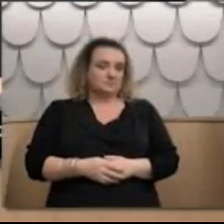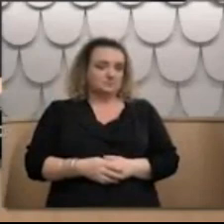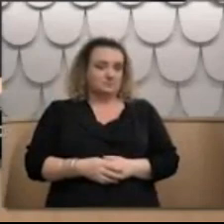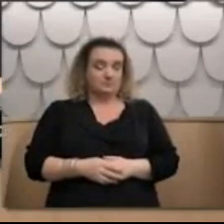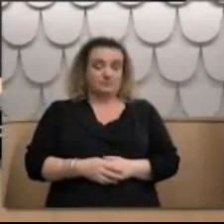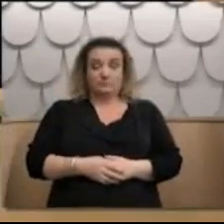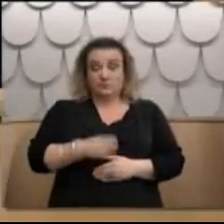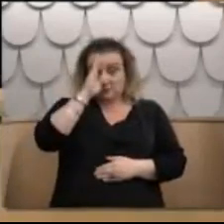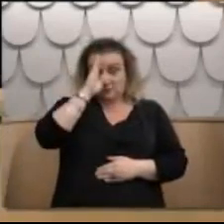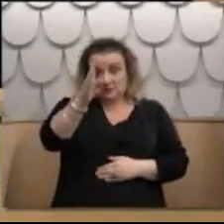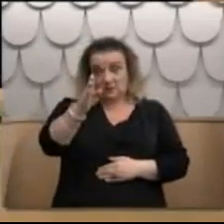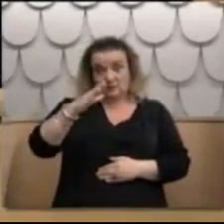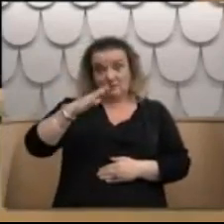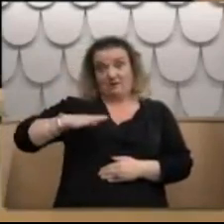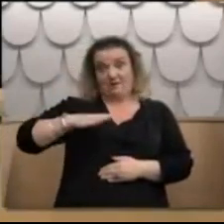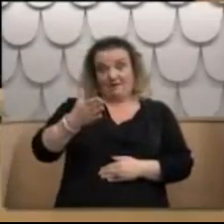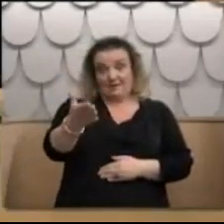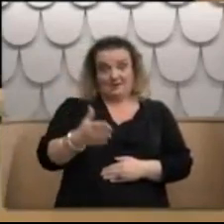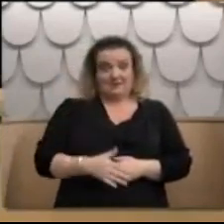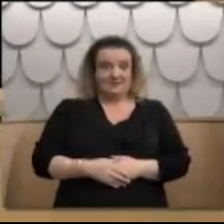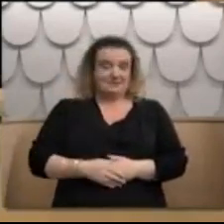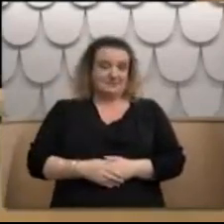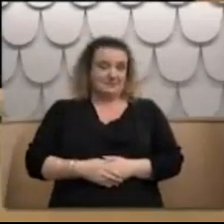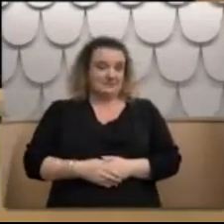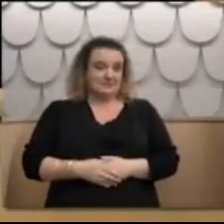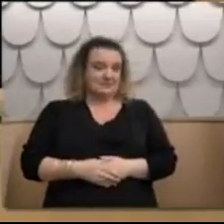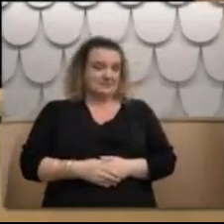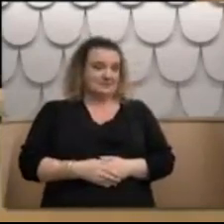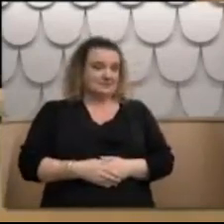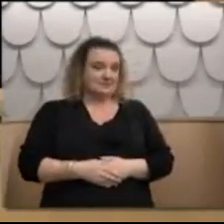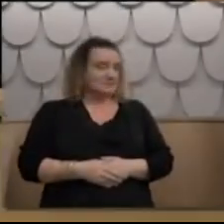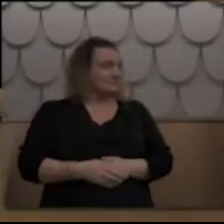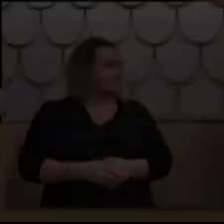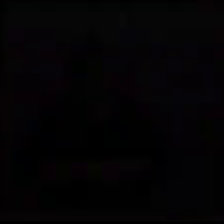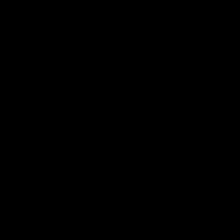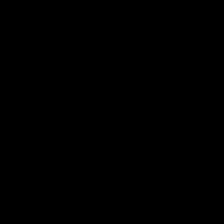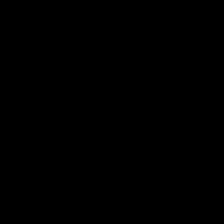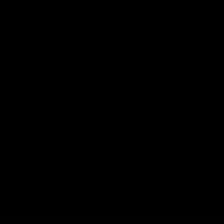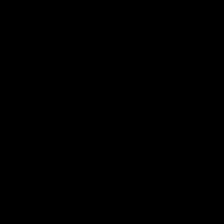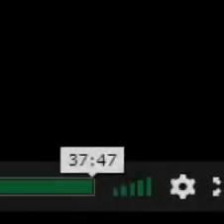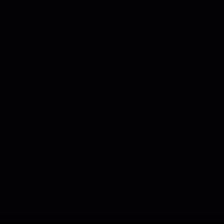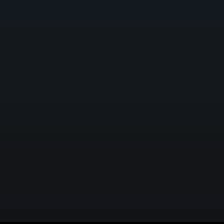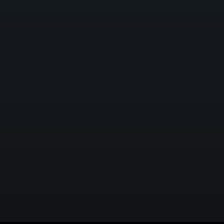Oh, and tēnā koe te whae, kia ora. So, ko mutu.